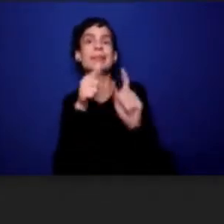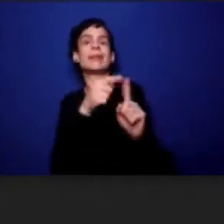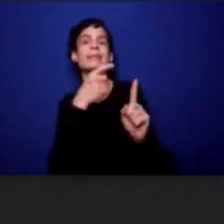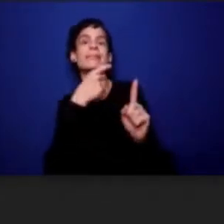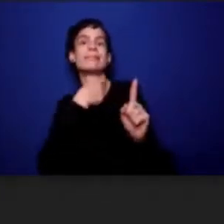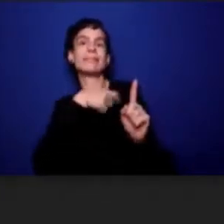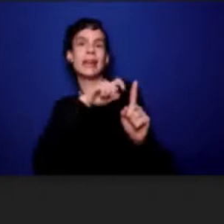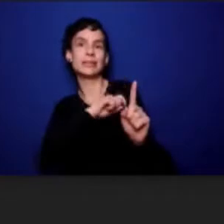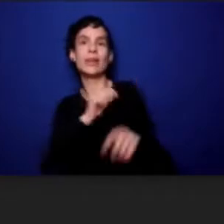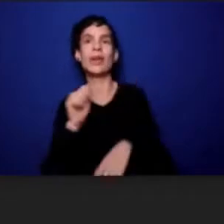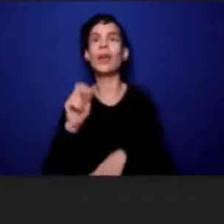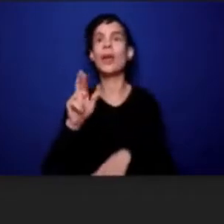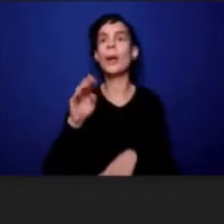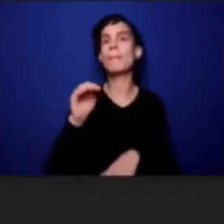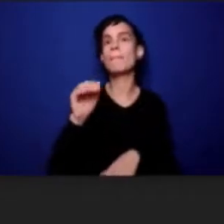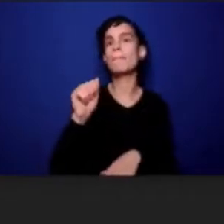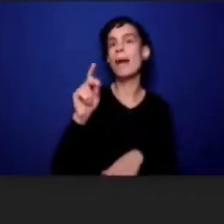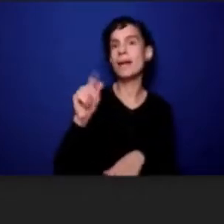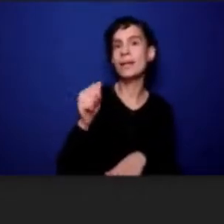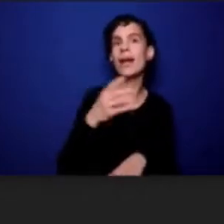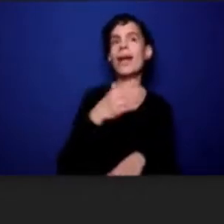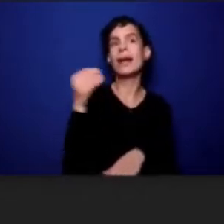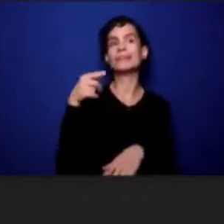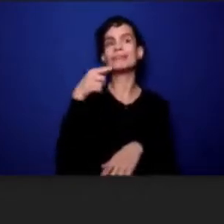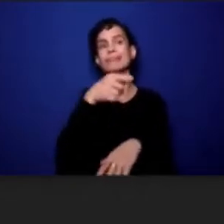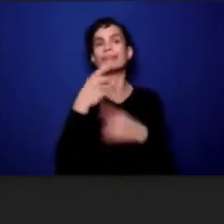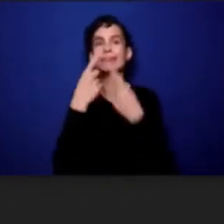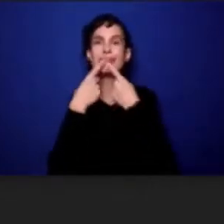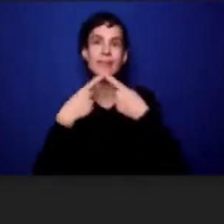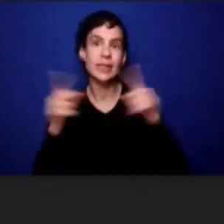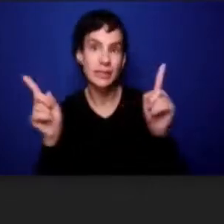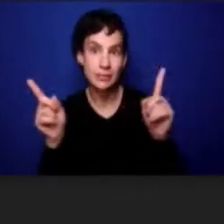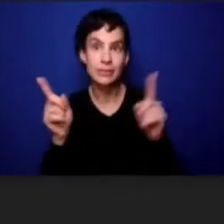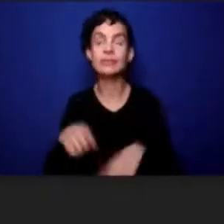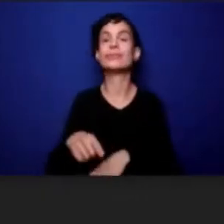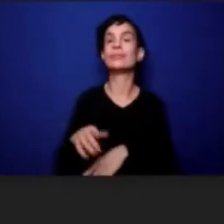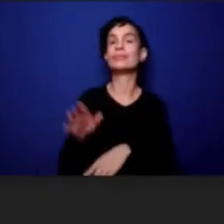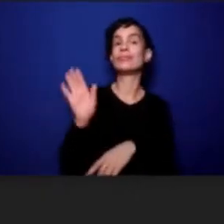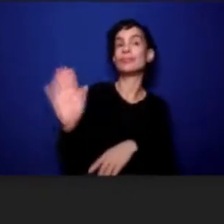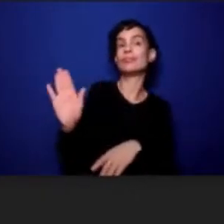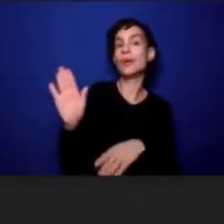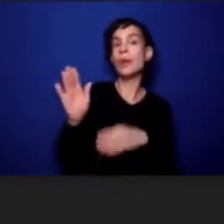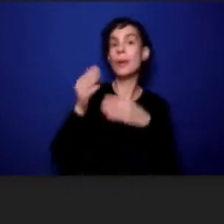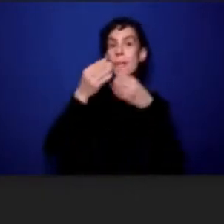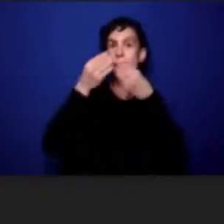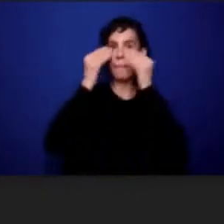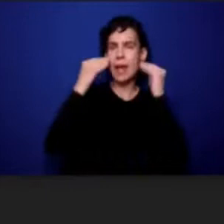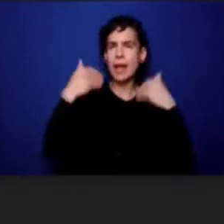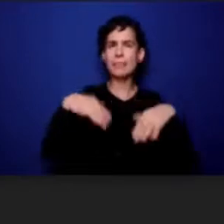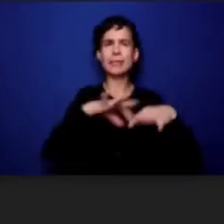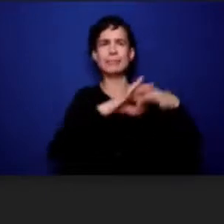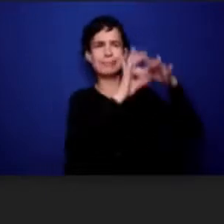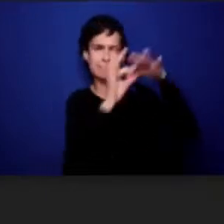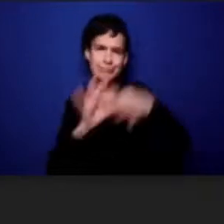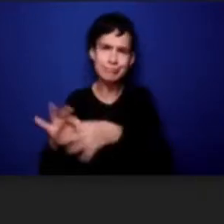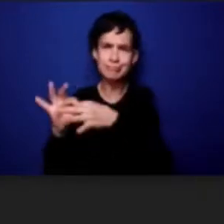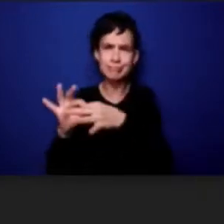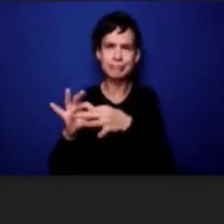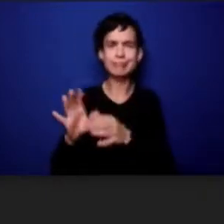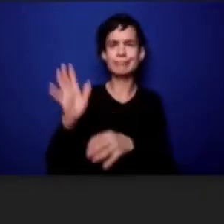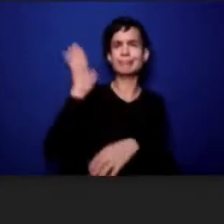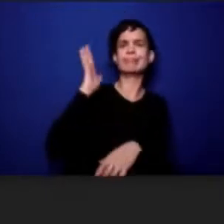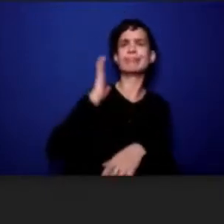proclamations as well. And thinking, so the visibility of her makeup is very tied in to these colonial